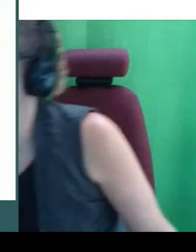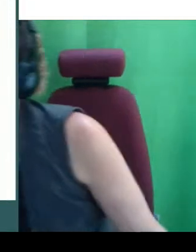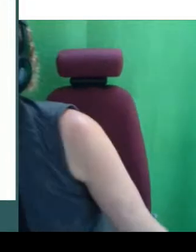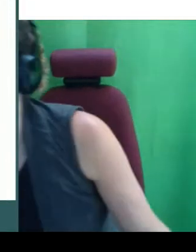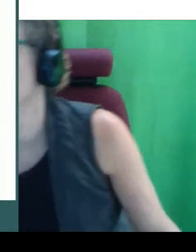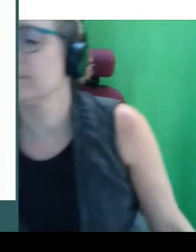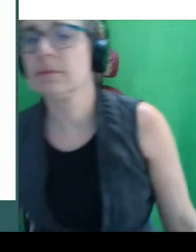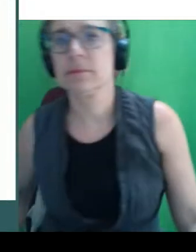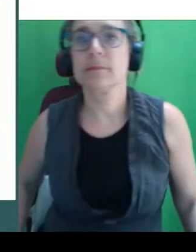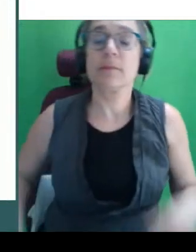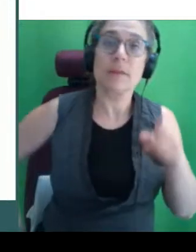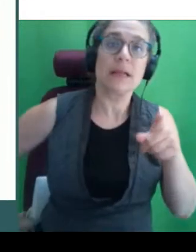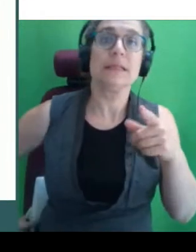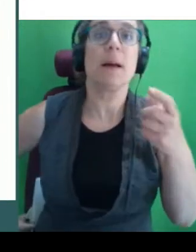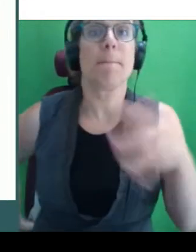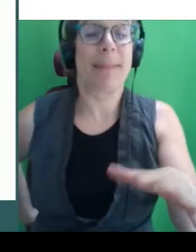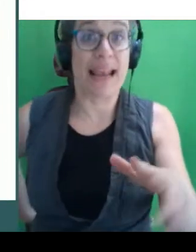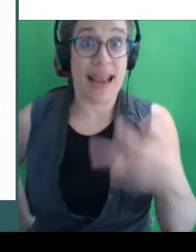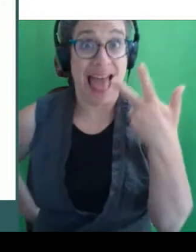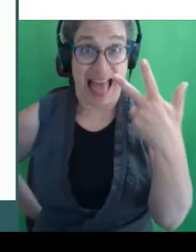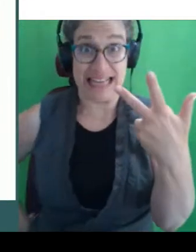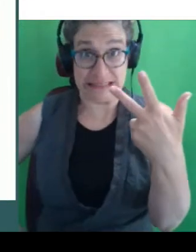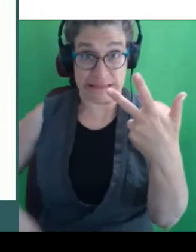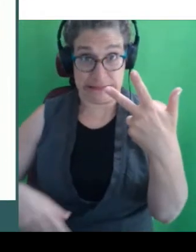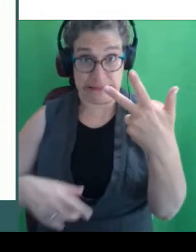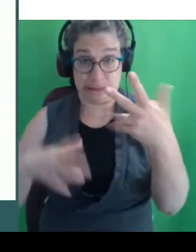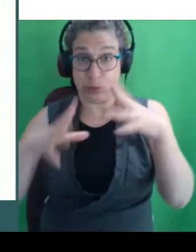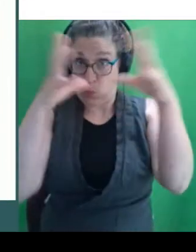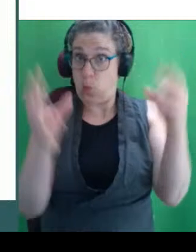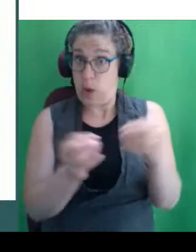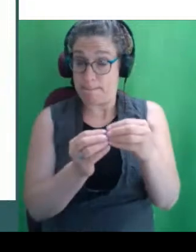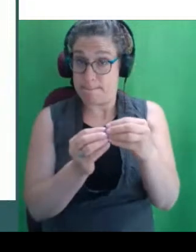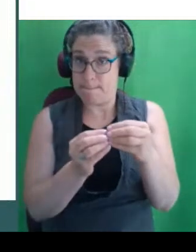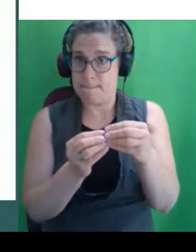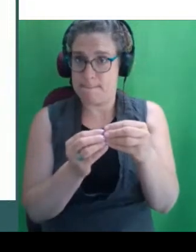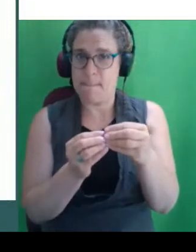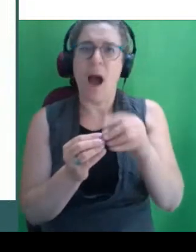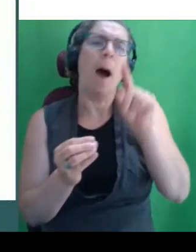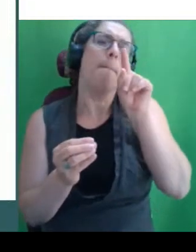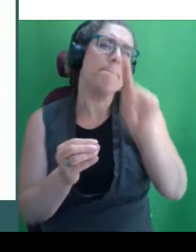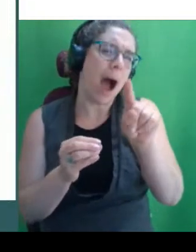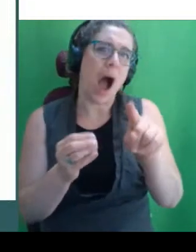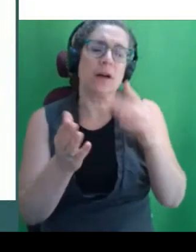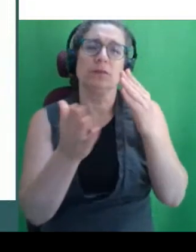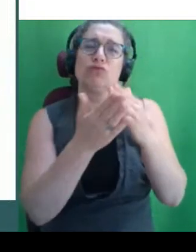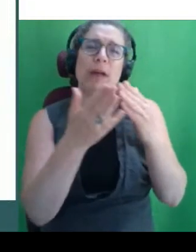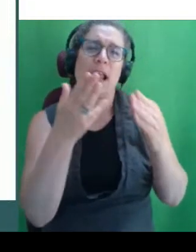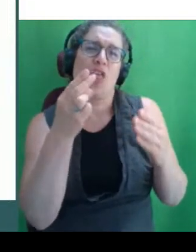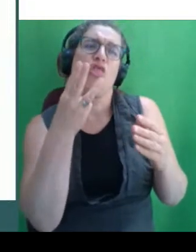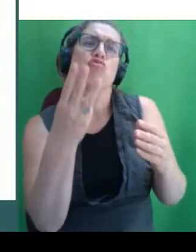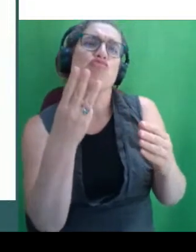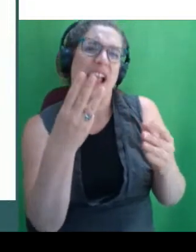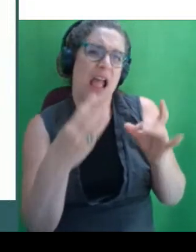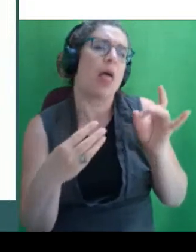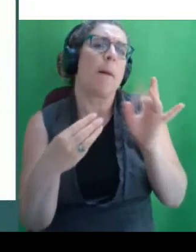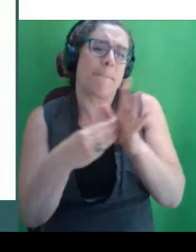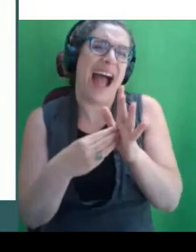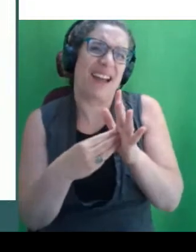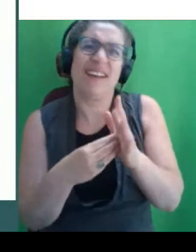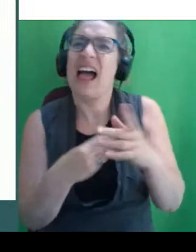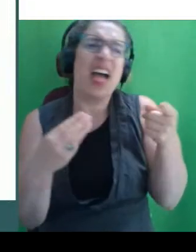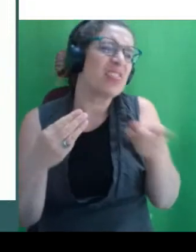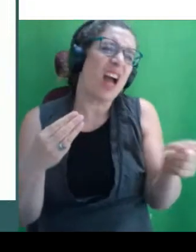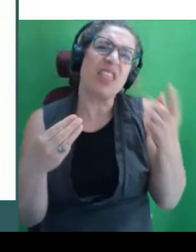been characterized, and really there are just 3 that we talk about of any major clinical